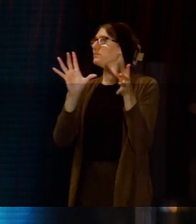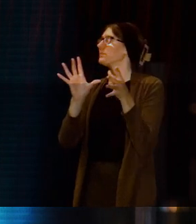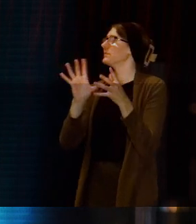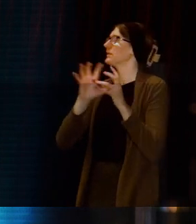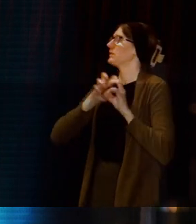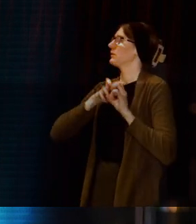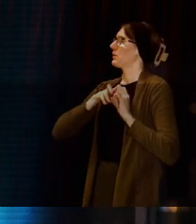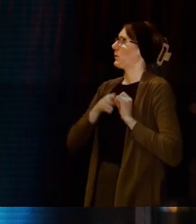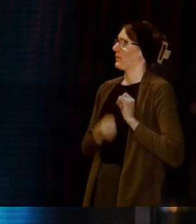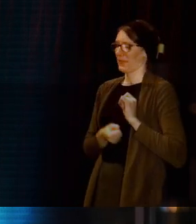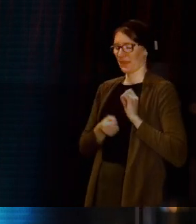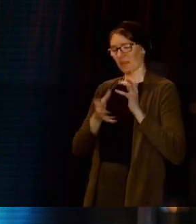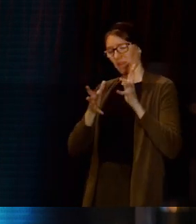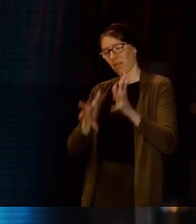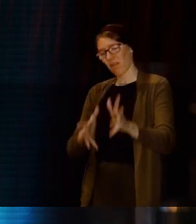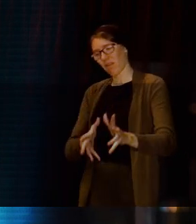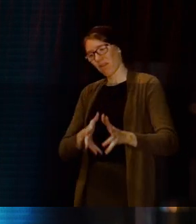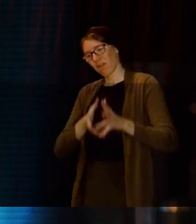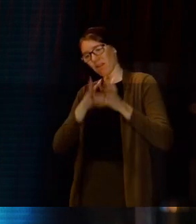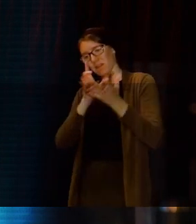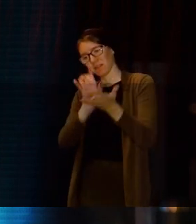Then mourns in lowly